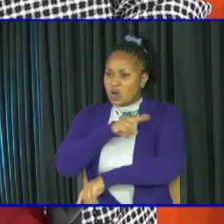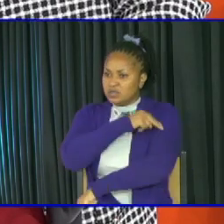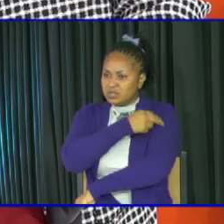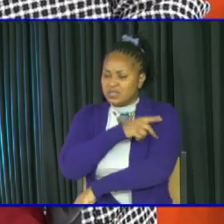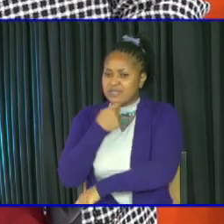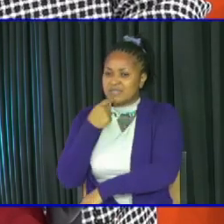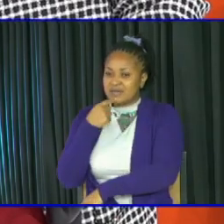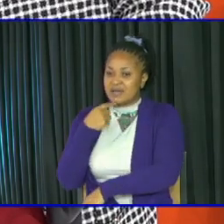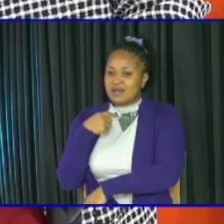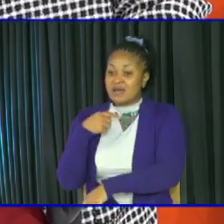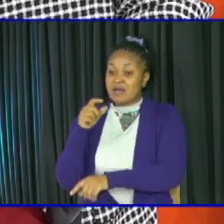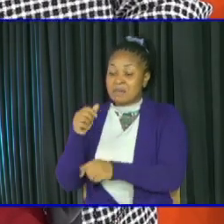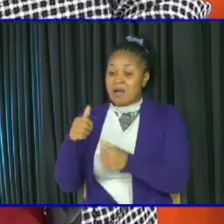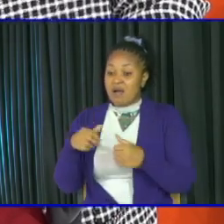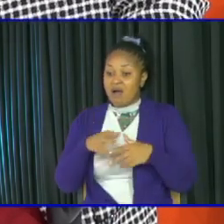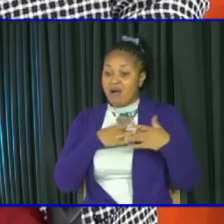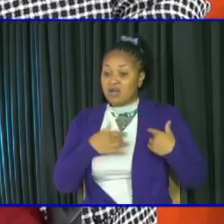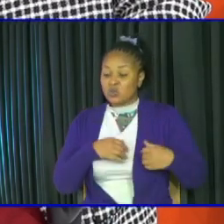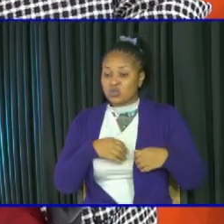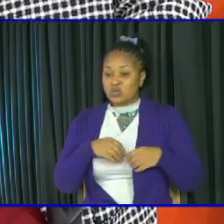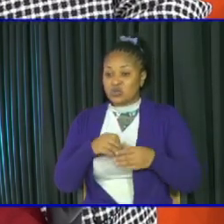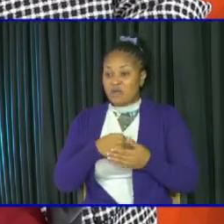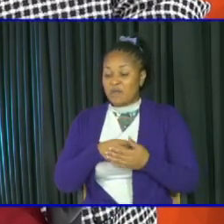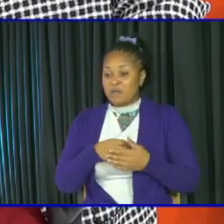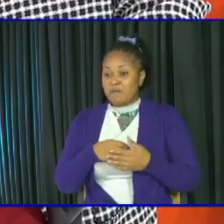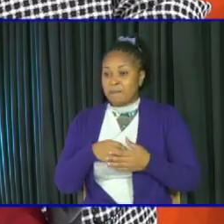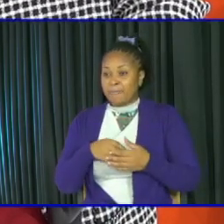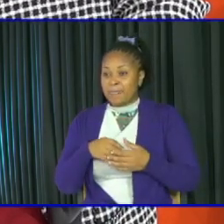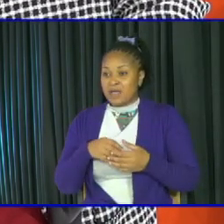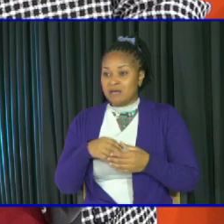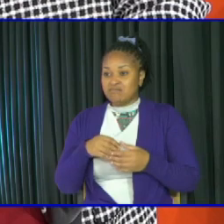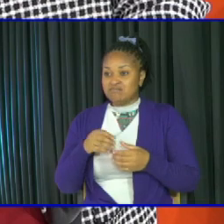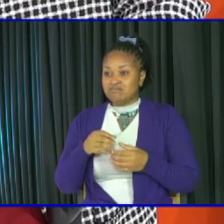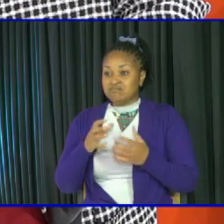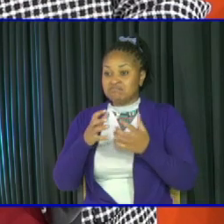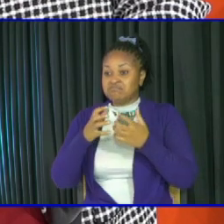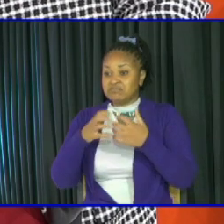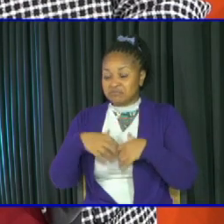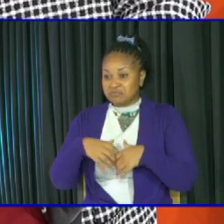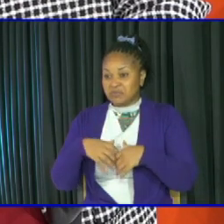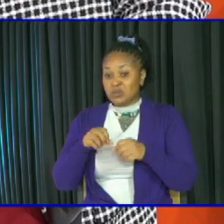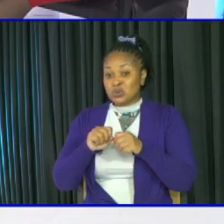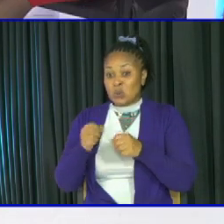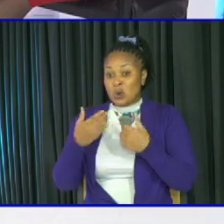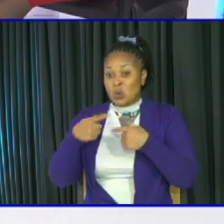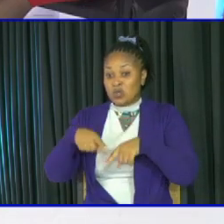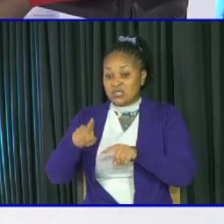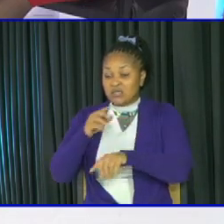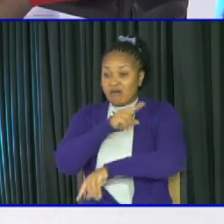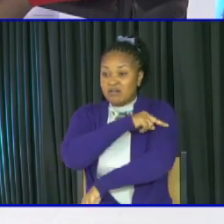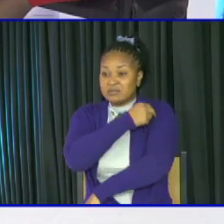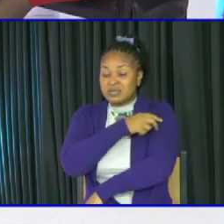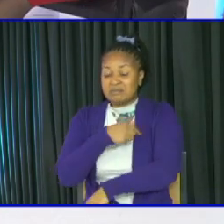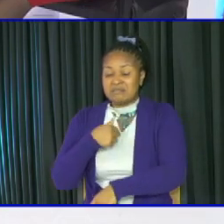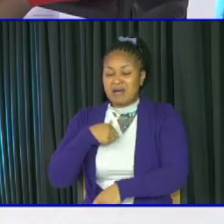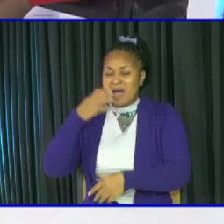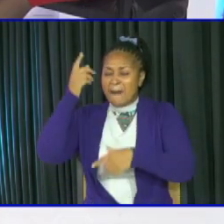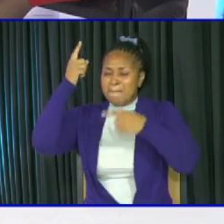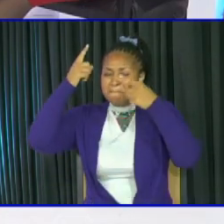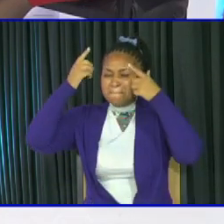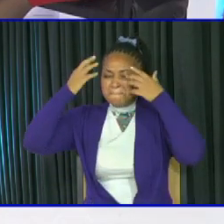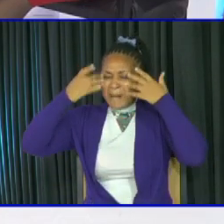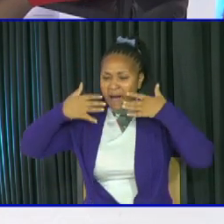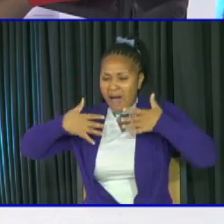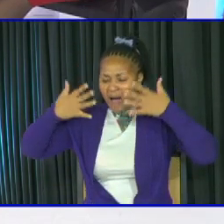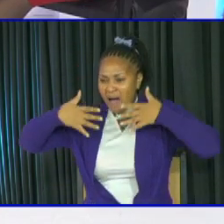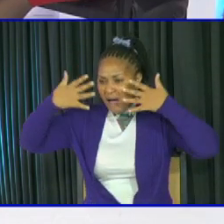going into cardiac failure. And so I was hospitalized. Pastor, I cried because